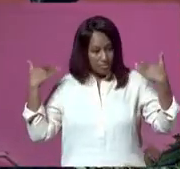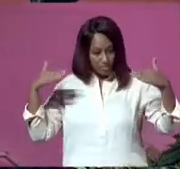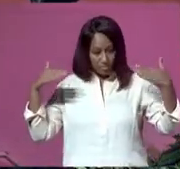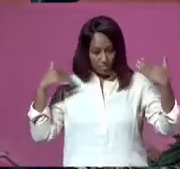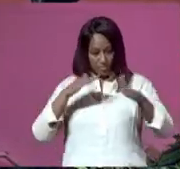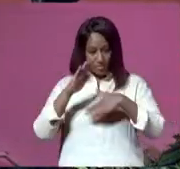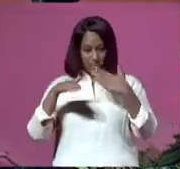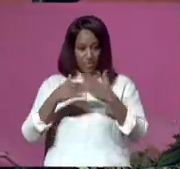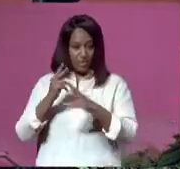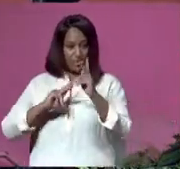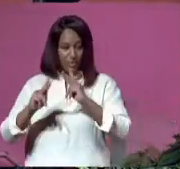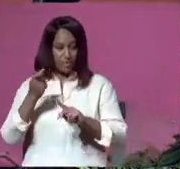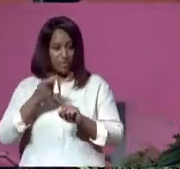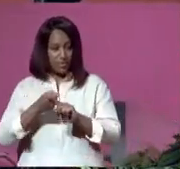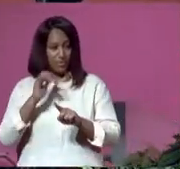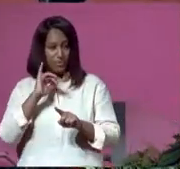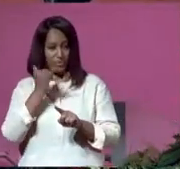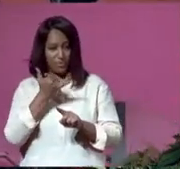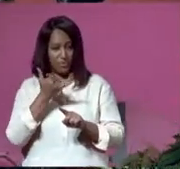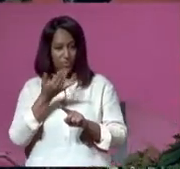badness.